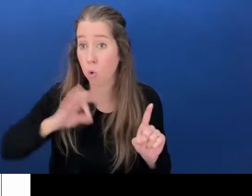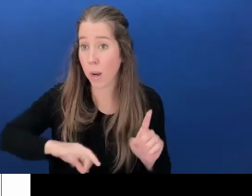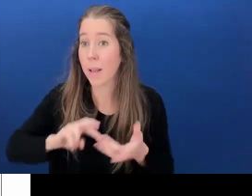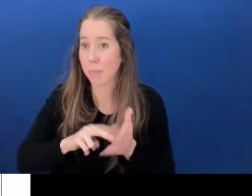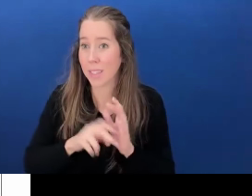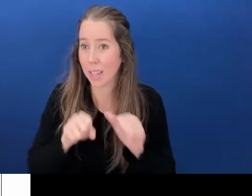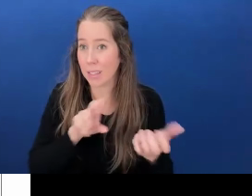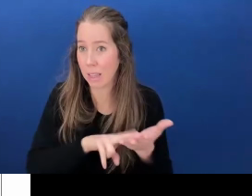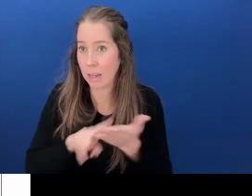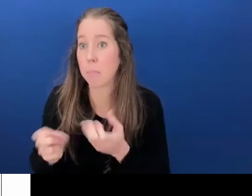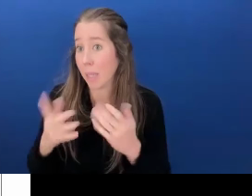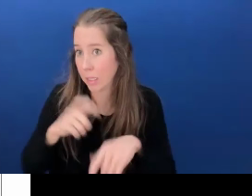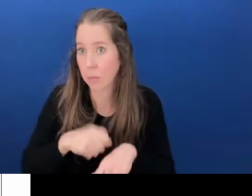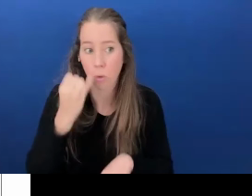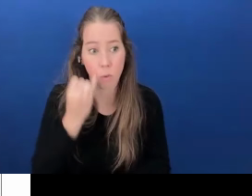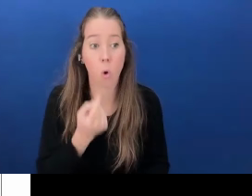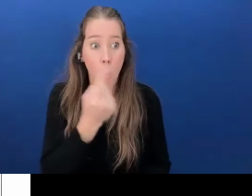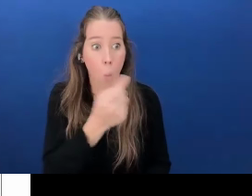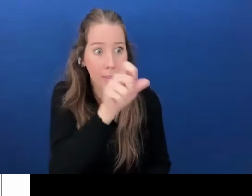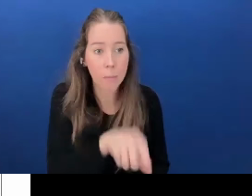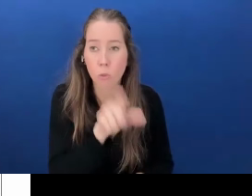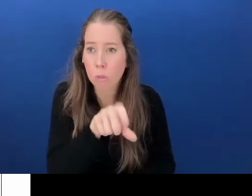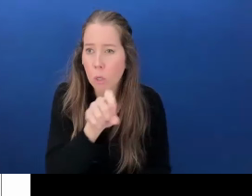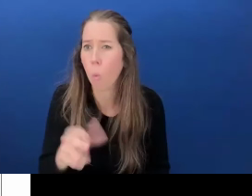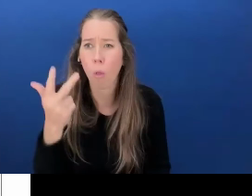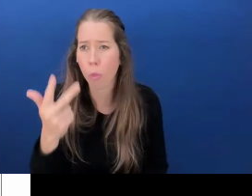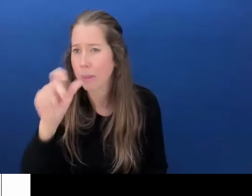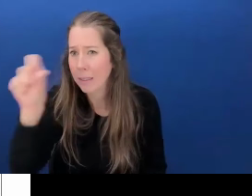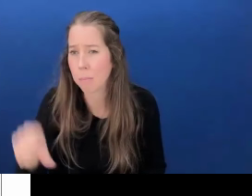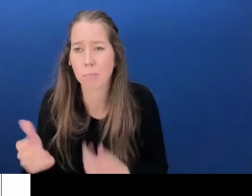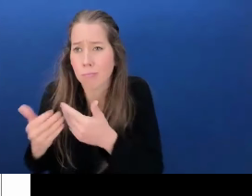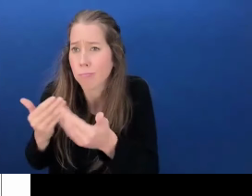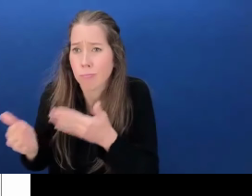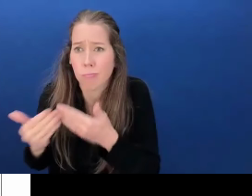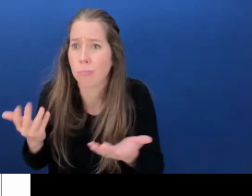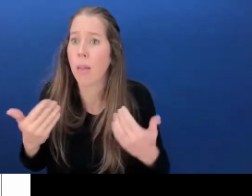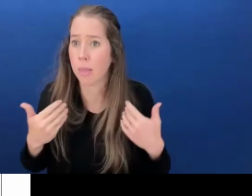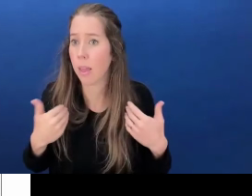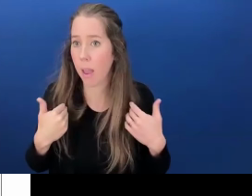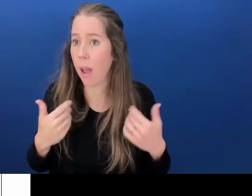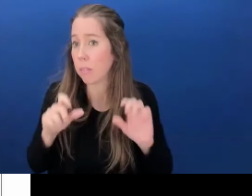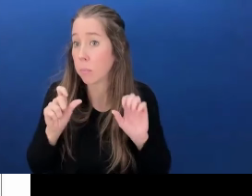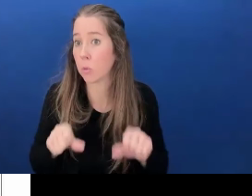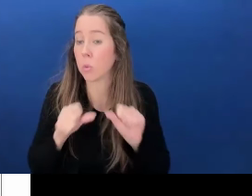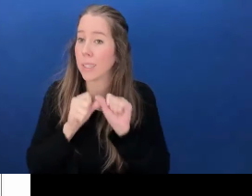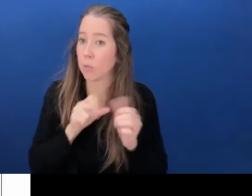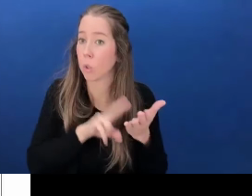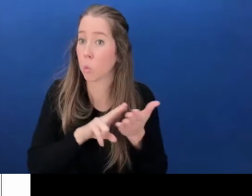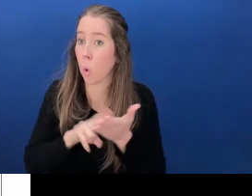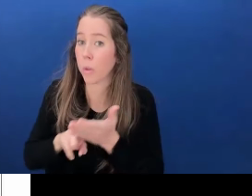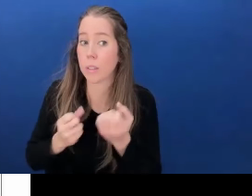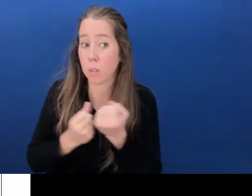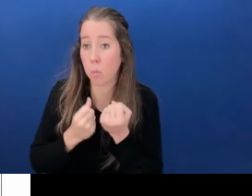if it takes them 1 semester, 3 semesters, however long it takes them, they have that ability to keep enrolling and get the support